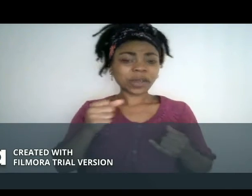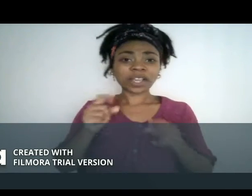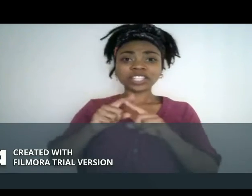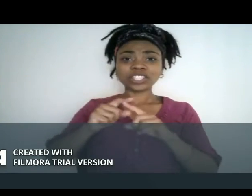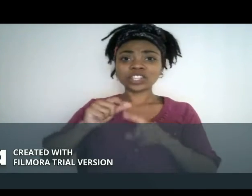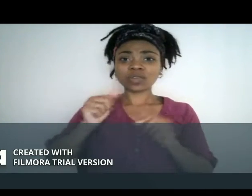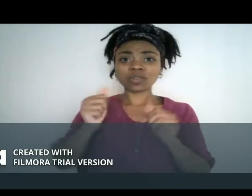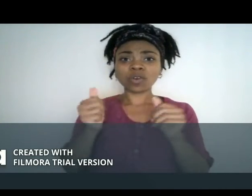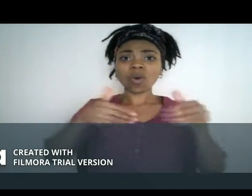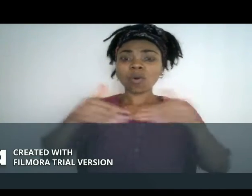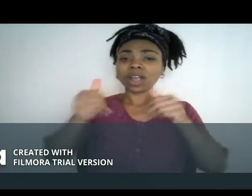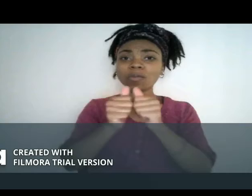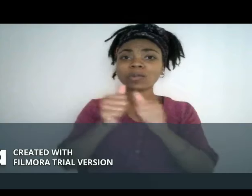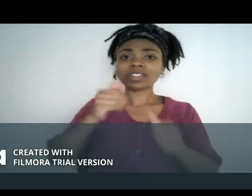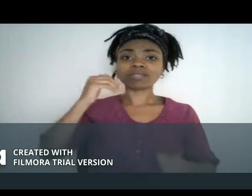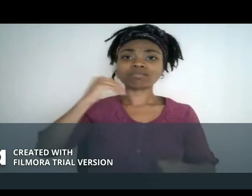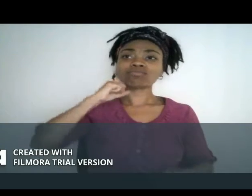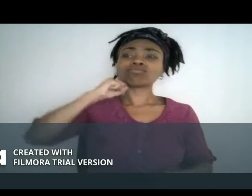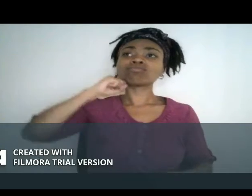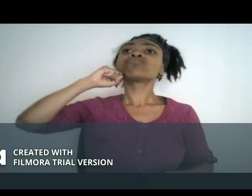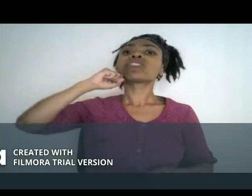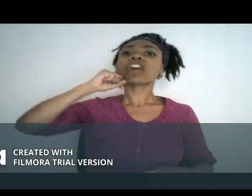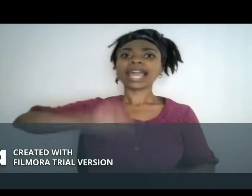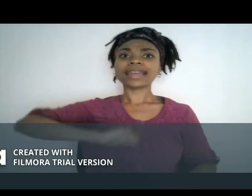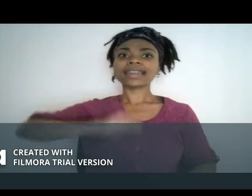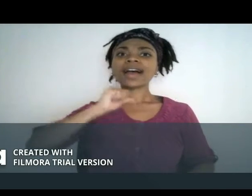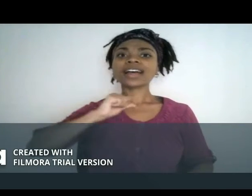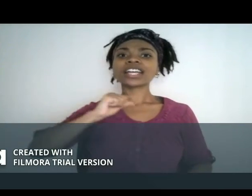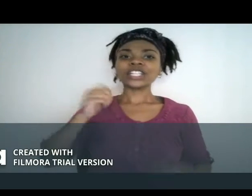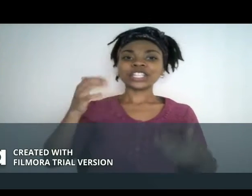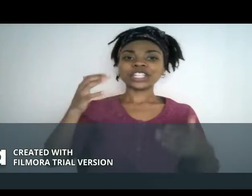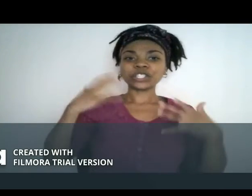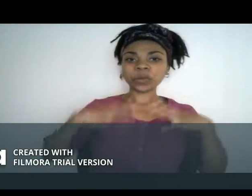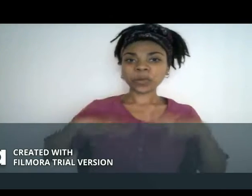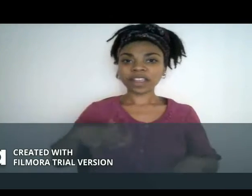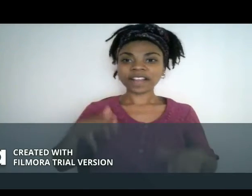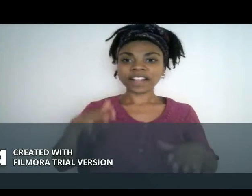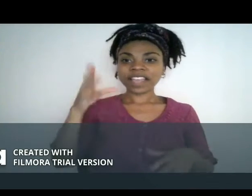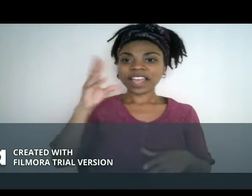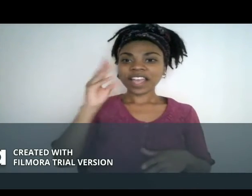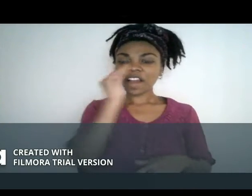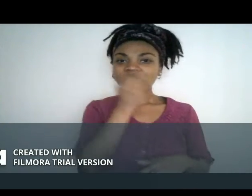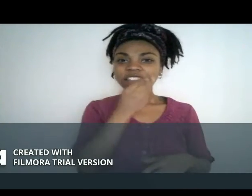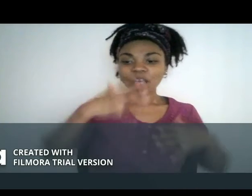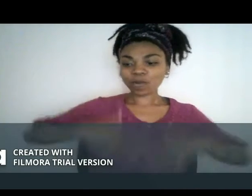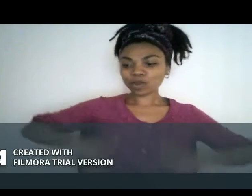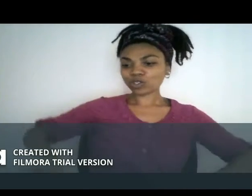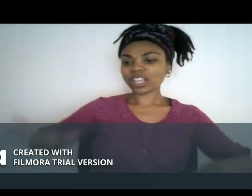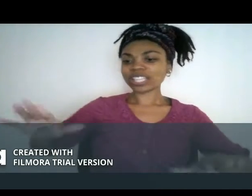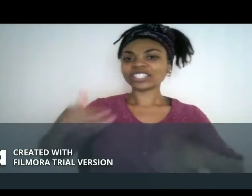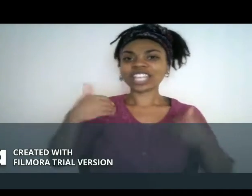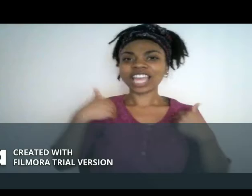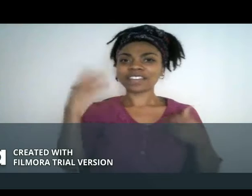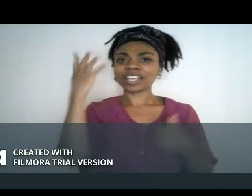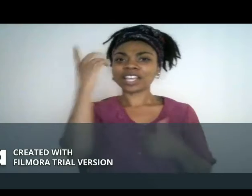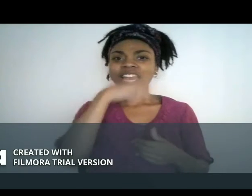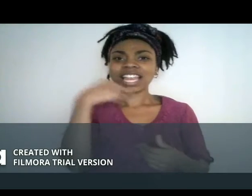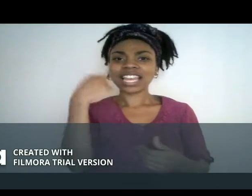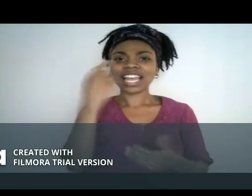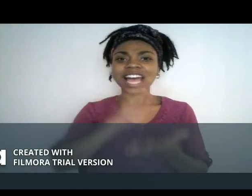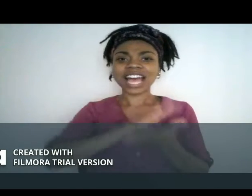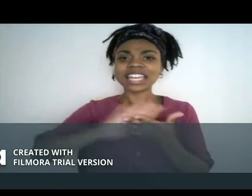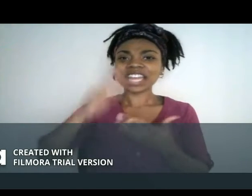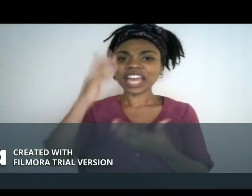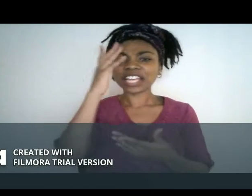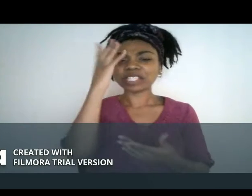about herself, and she wearing red lipstick and flower dresses, and she got a nice looking brother and he loves